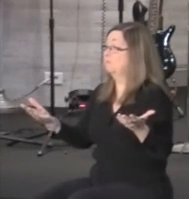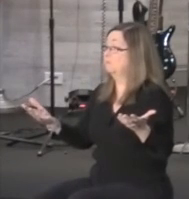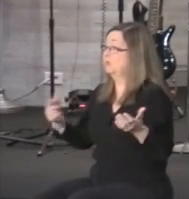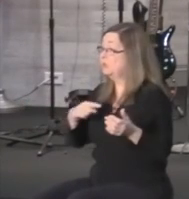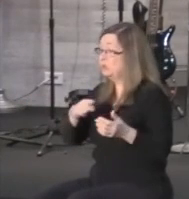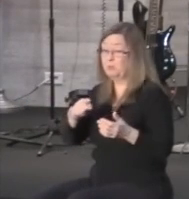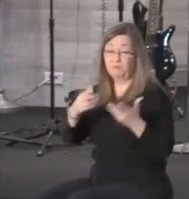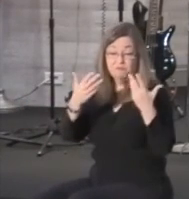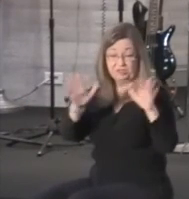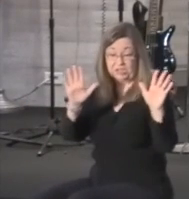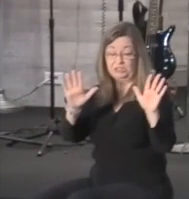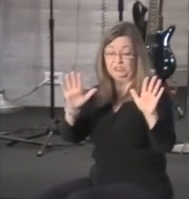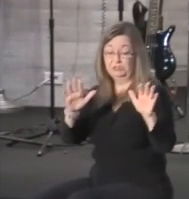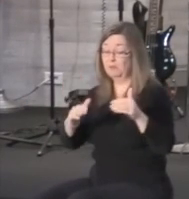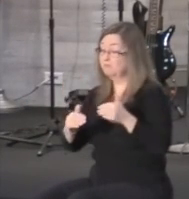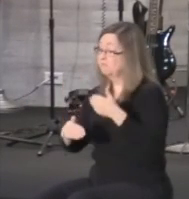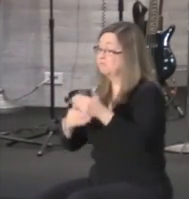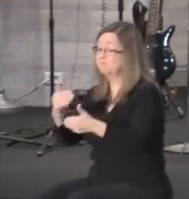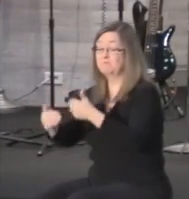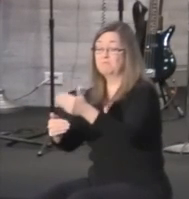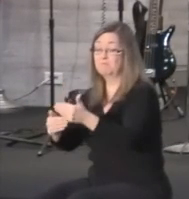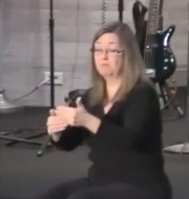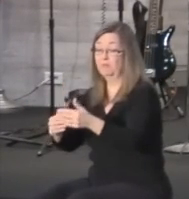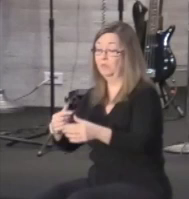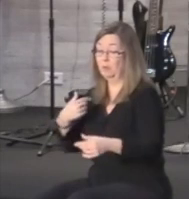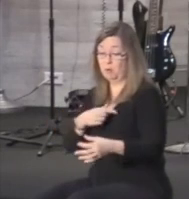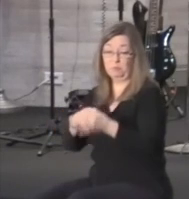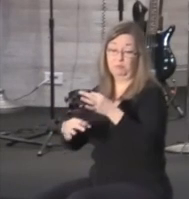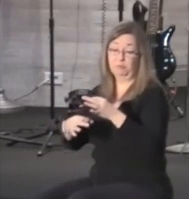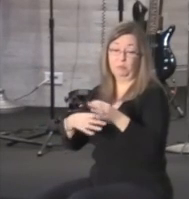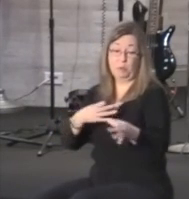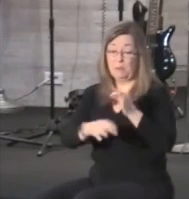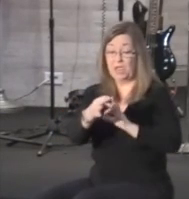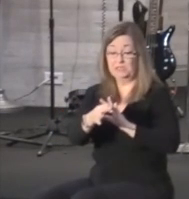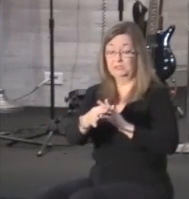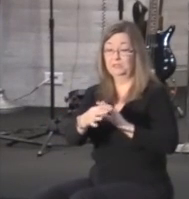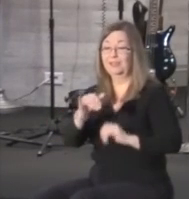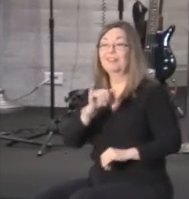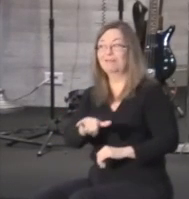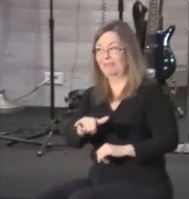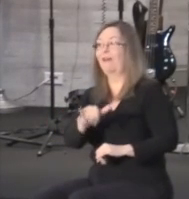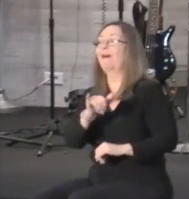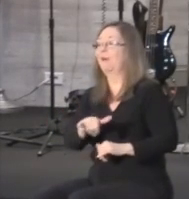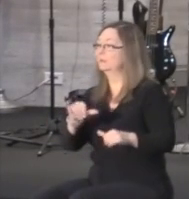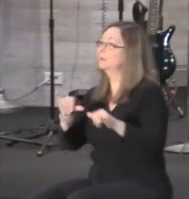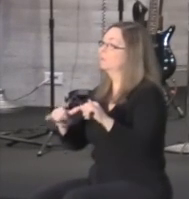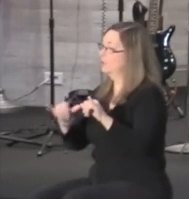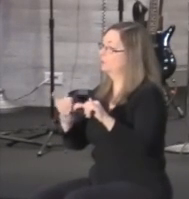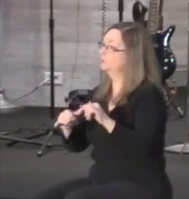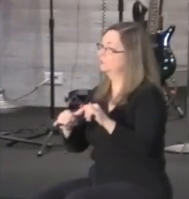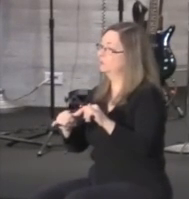You've done it. You've progressed to the point where you've replaced us. And I think that's the measure. When